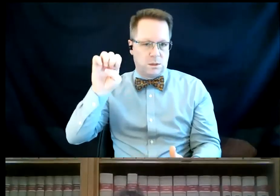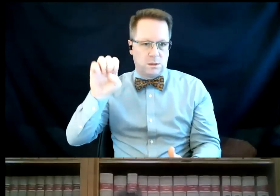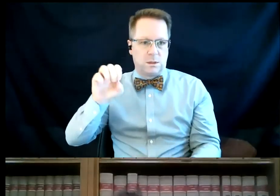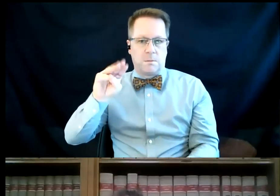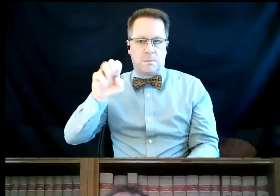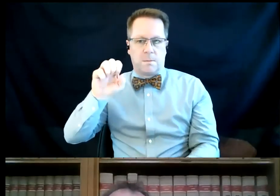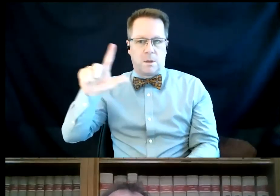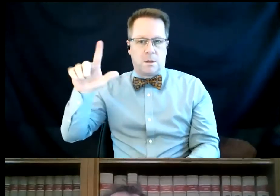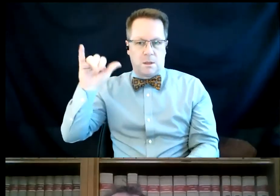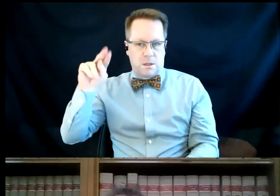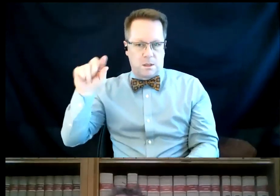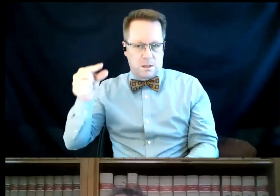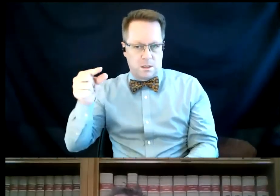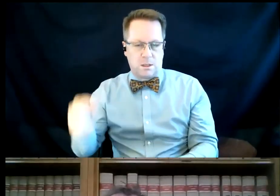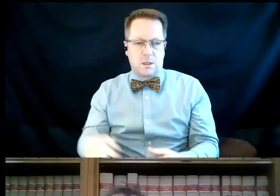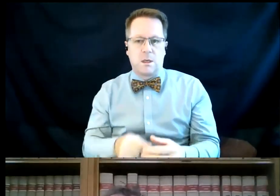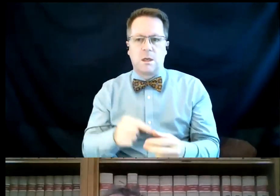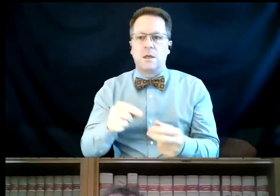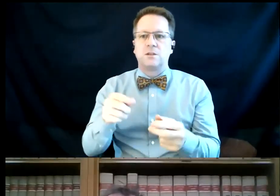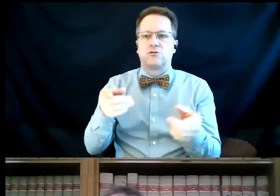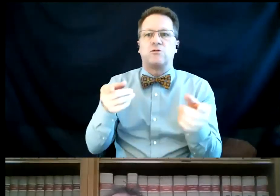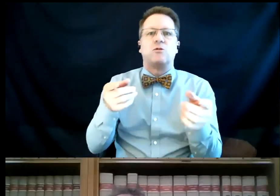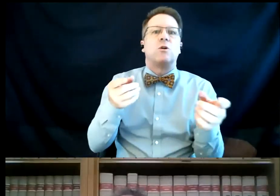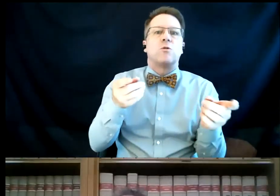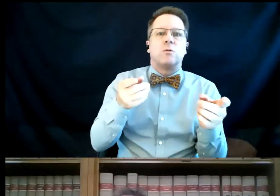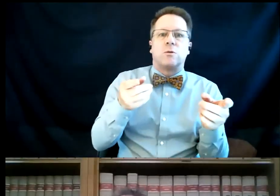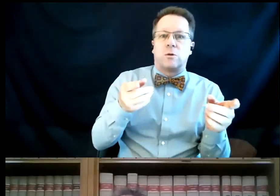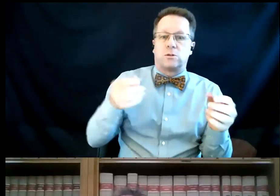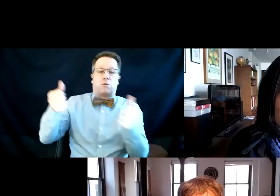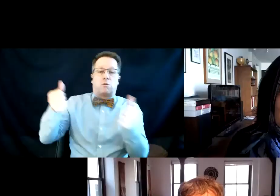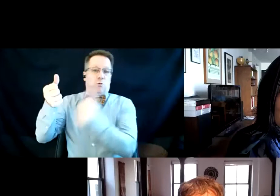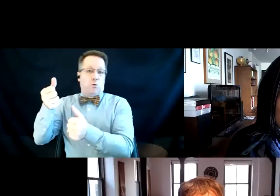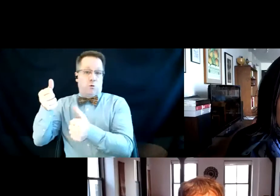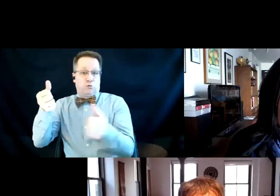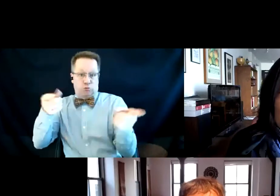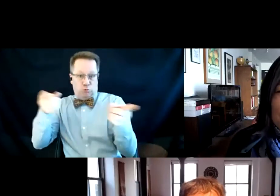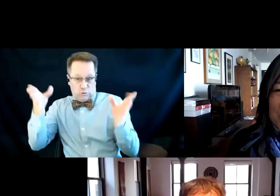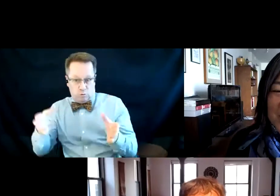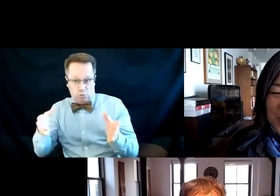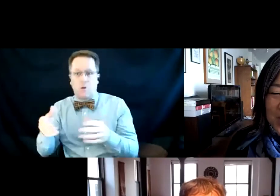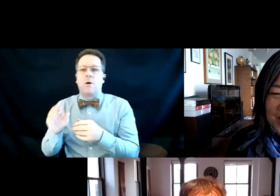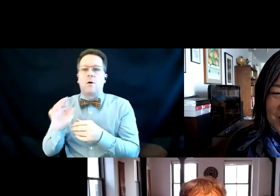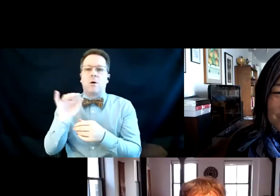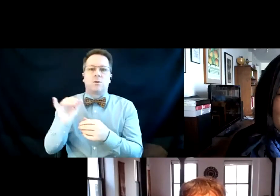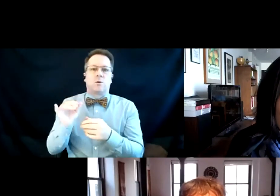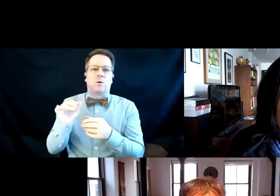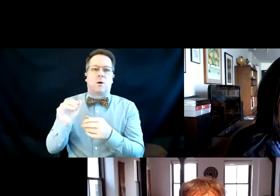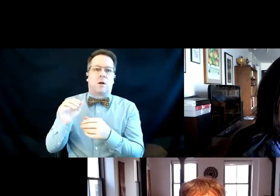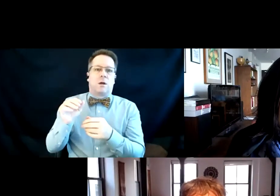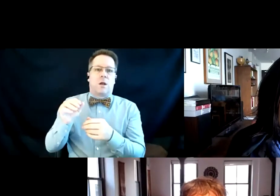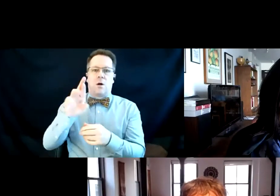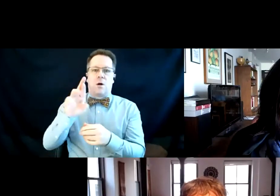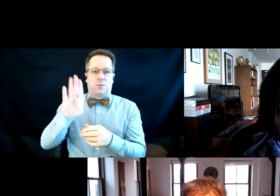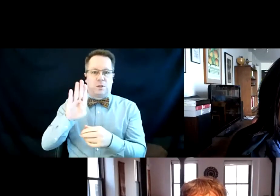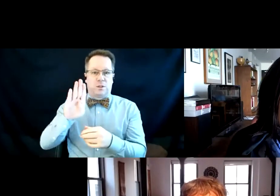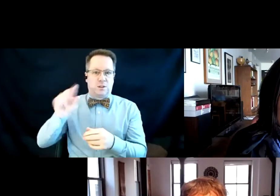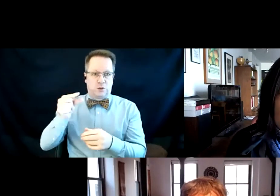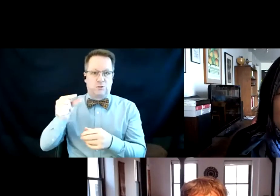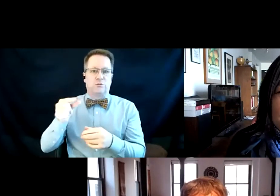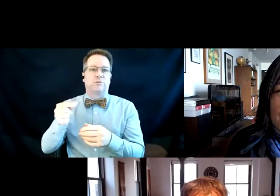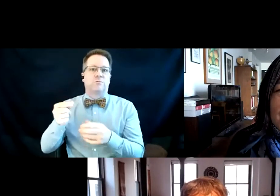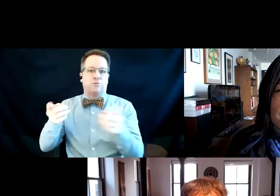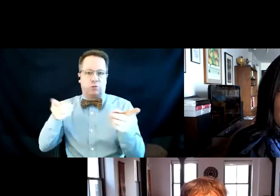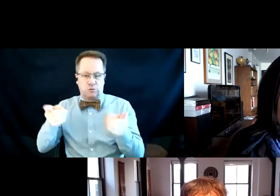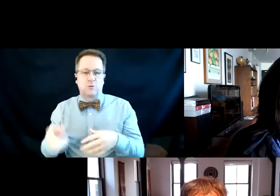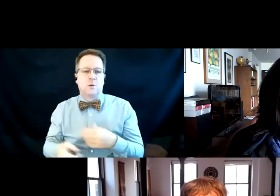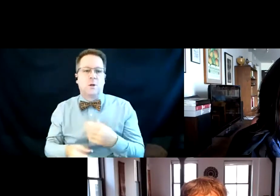and Director of the Ruth Bader Ginsburg Center for Liberty. Dale Ho, the Director of our Voting Rights Project. And we're also joined today by